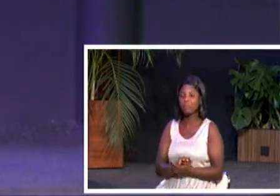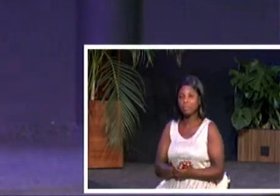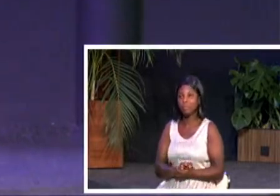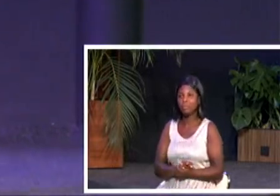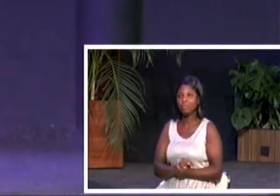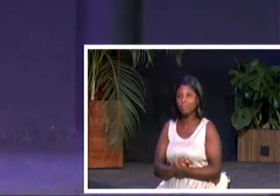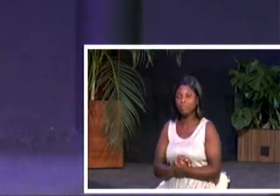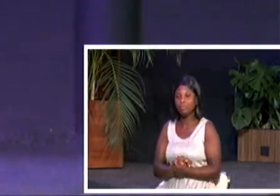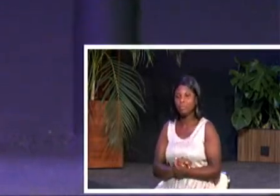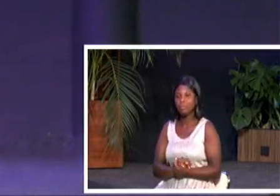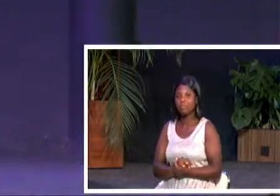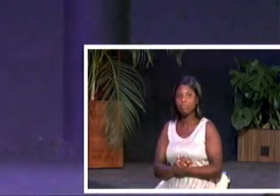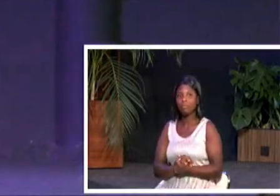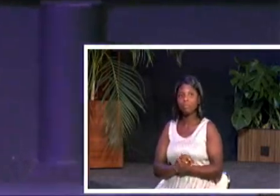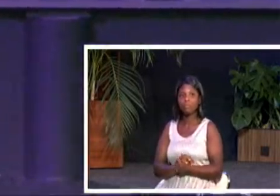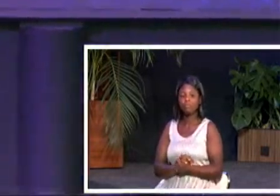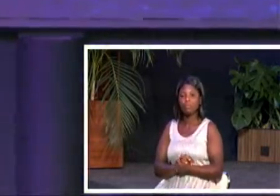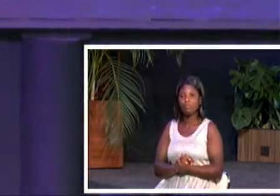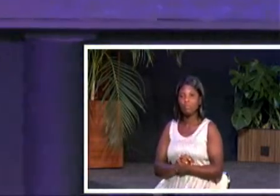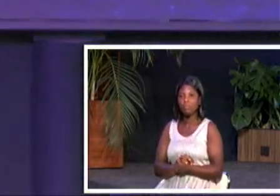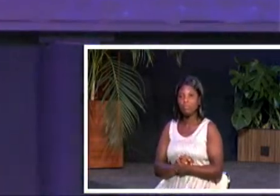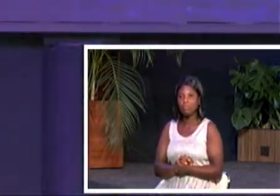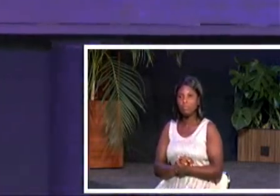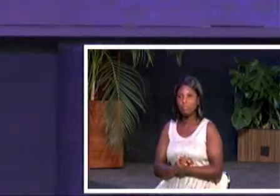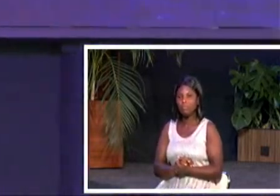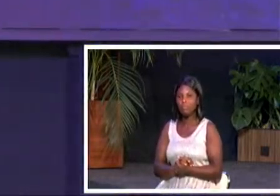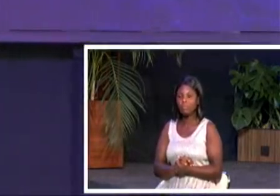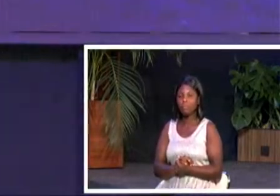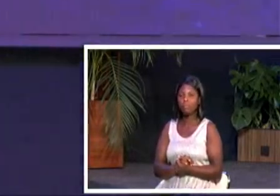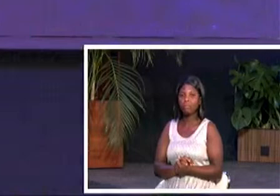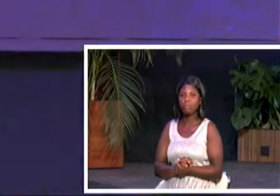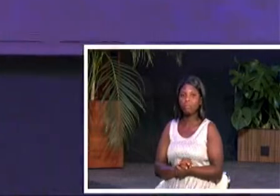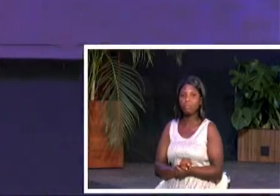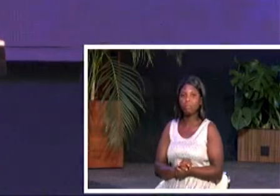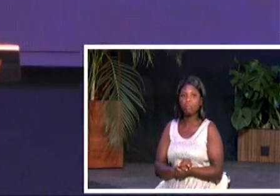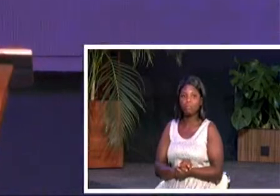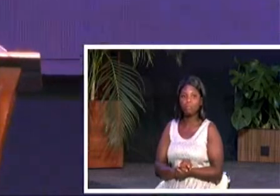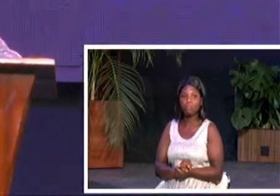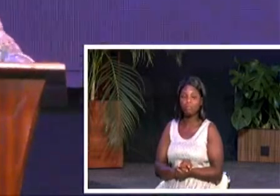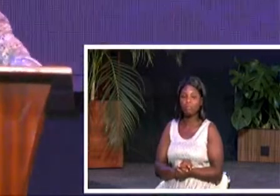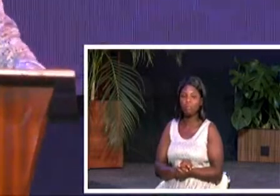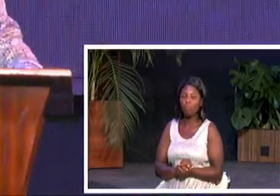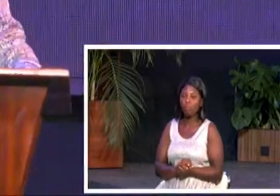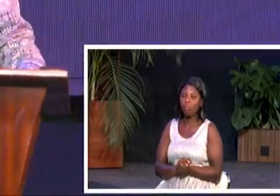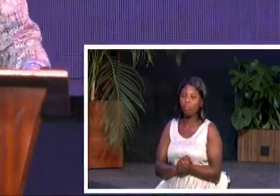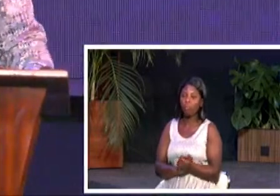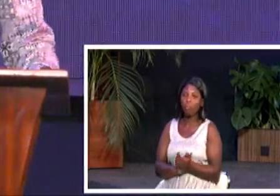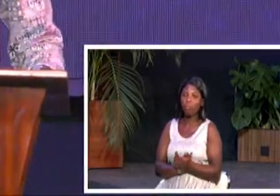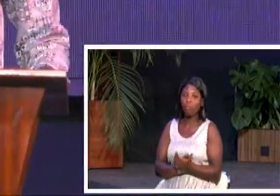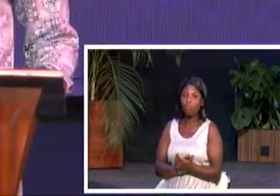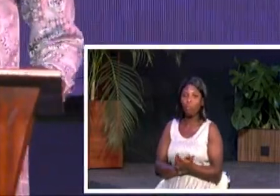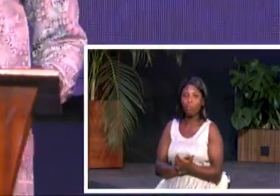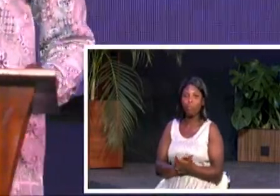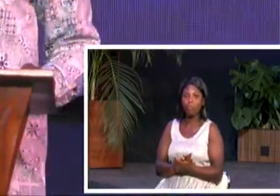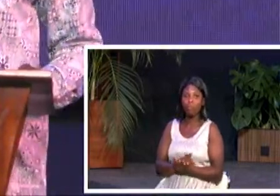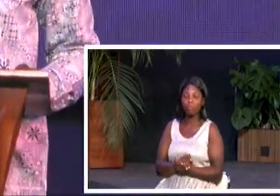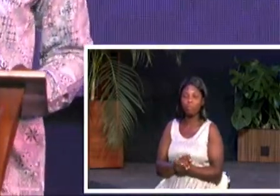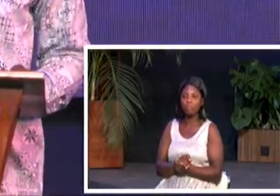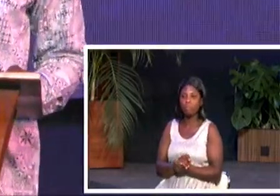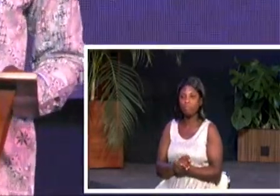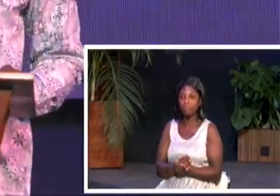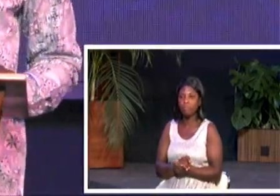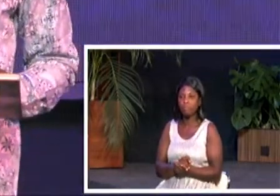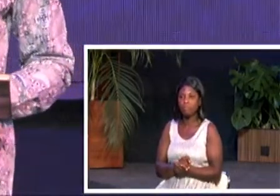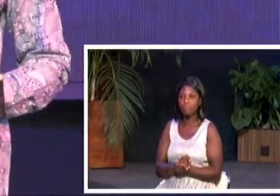partners including the MasterCard Foundation, the Springboard Roadshow Foundation, and Limehouse. The